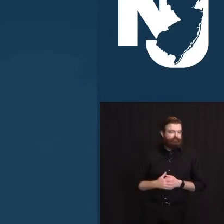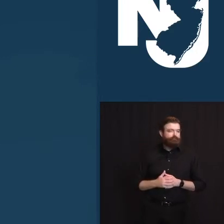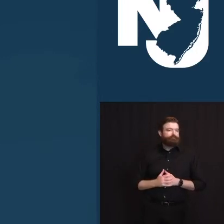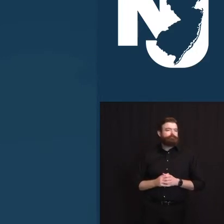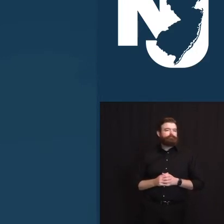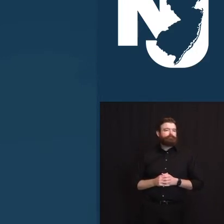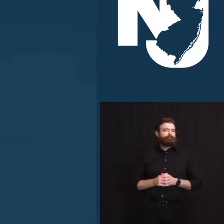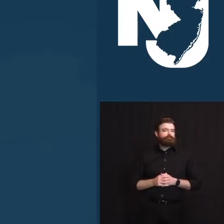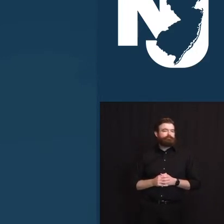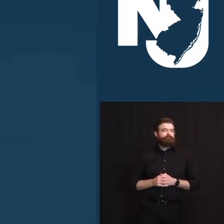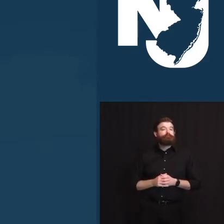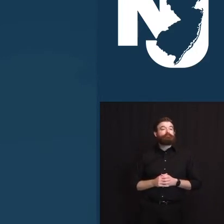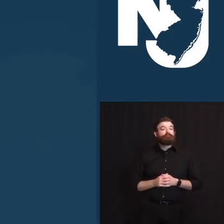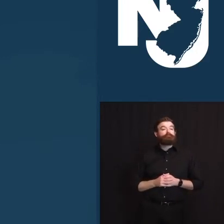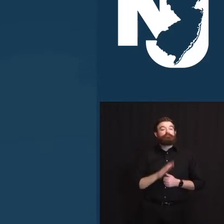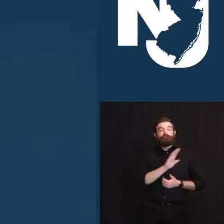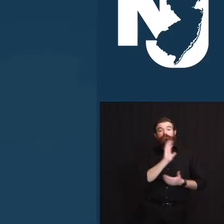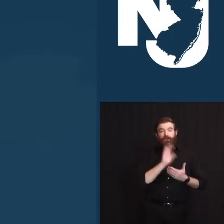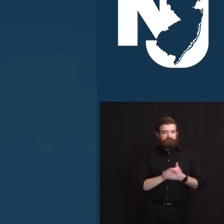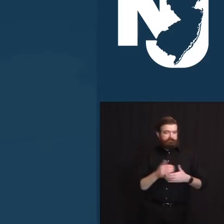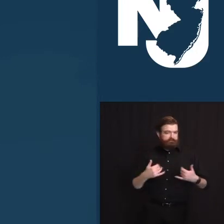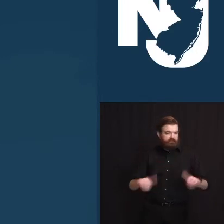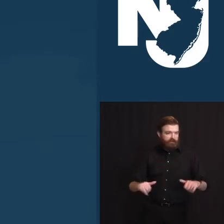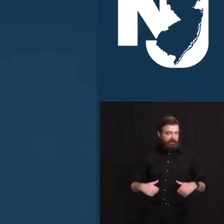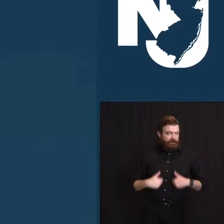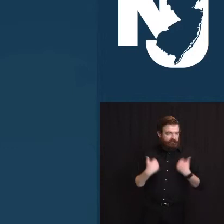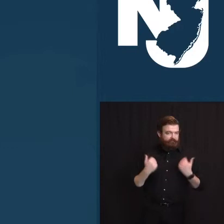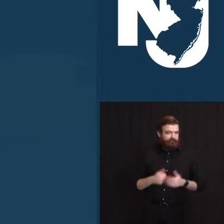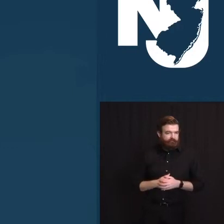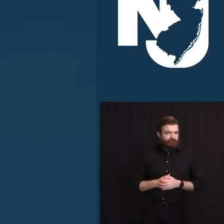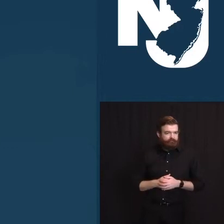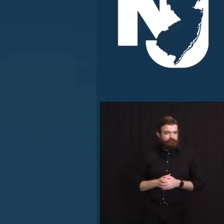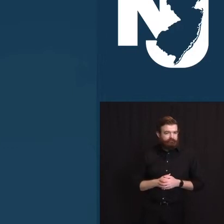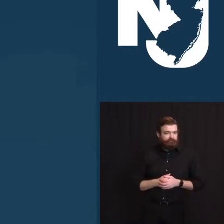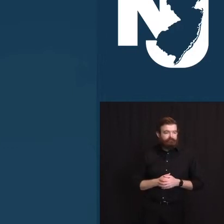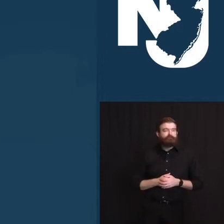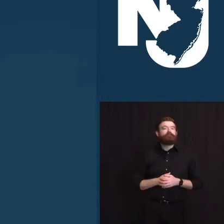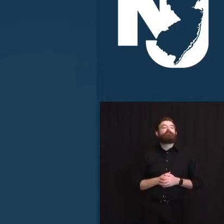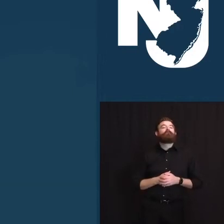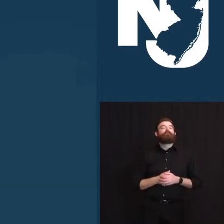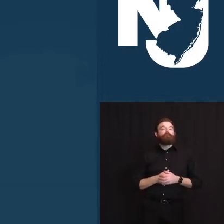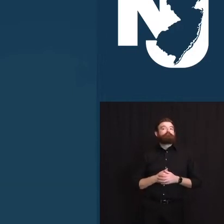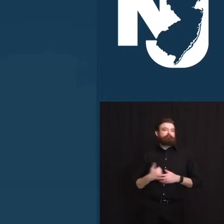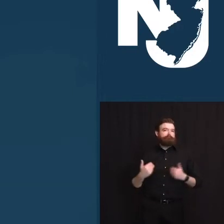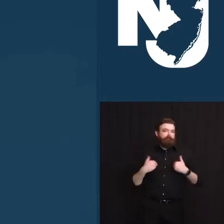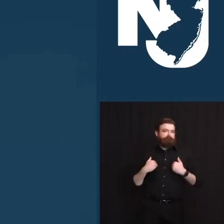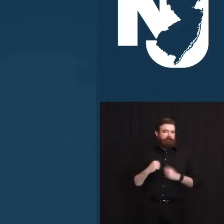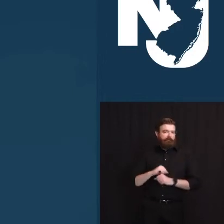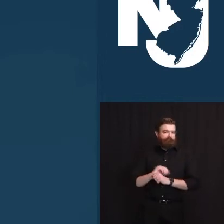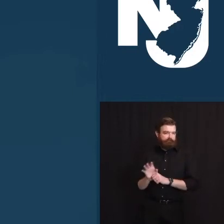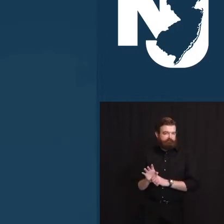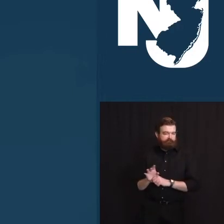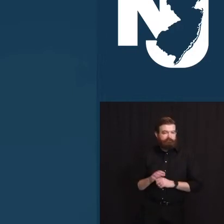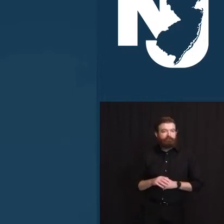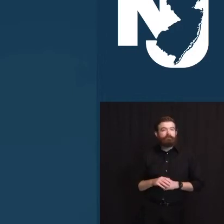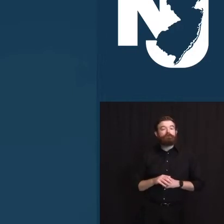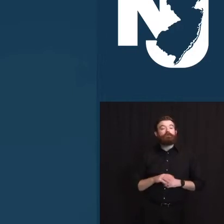keep her in your prayers. They were high school sweethearts, and their children, Kelly, with whom I had the great honor of speaking